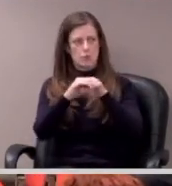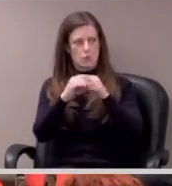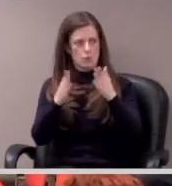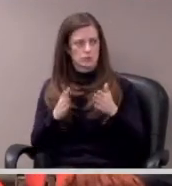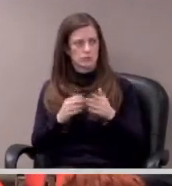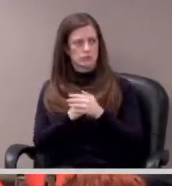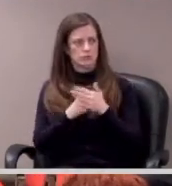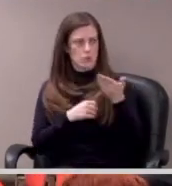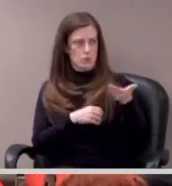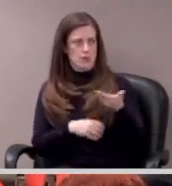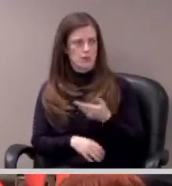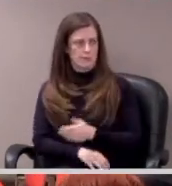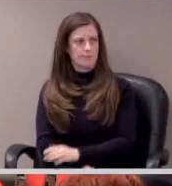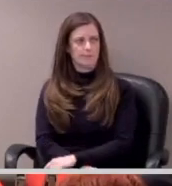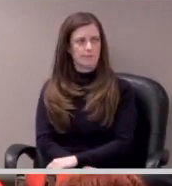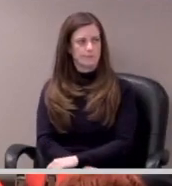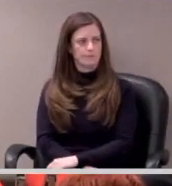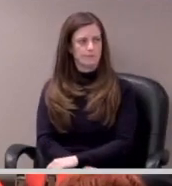Welcome, Ms. Edelman.